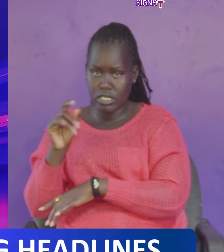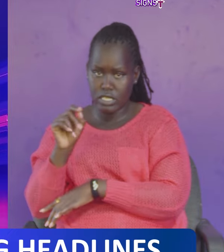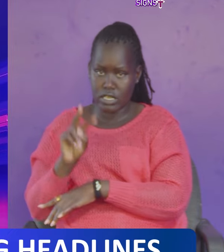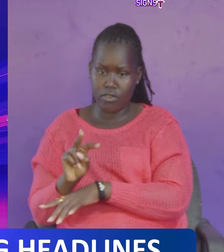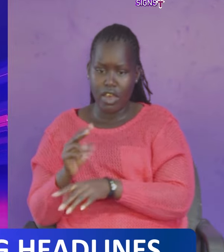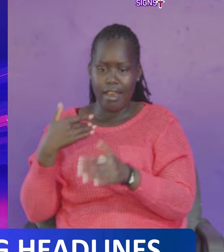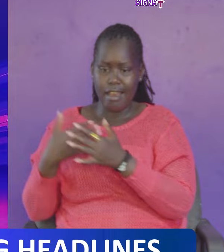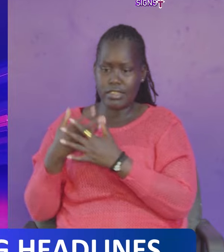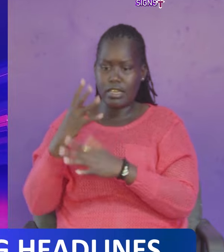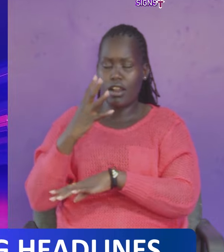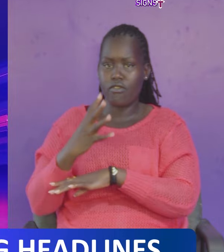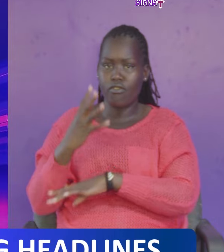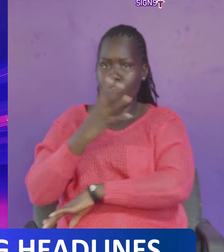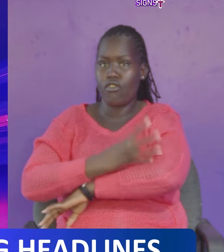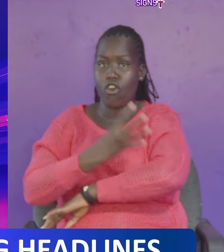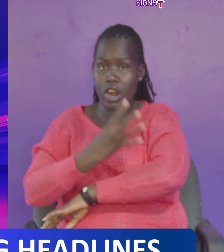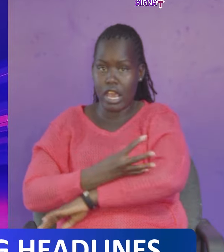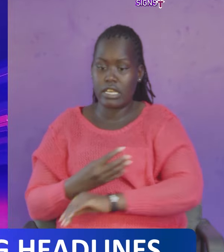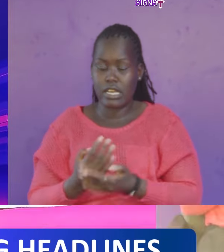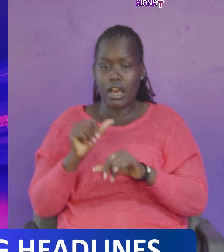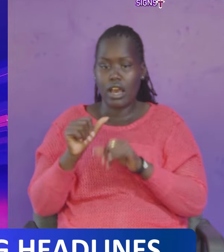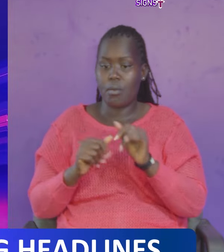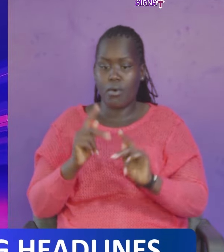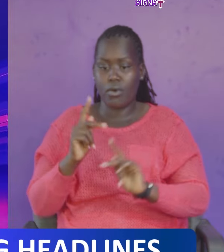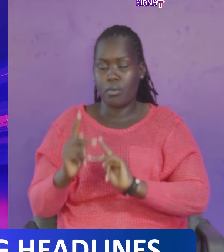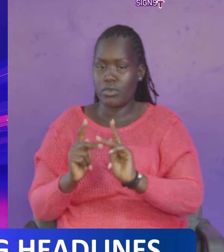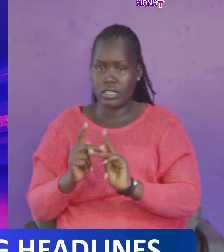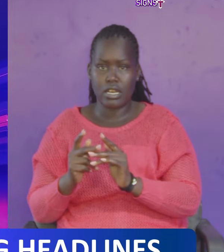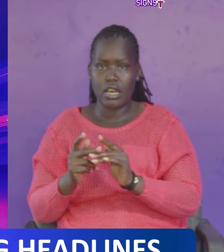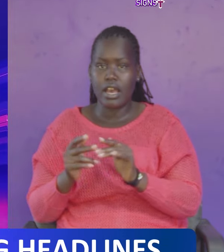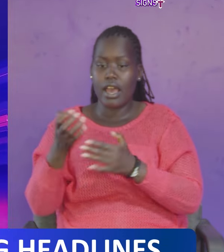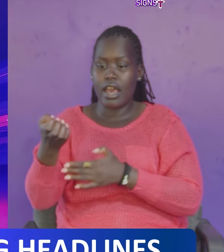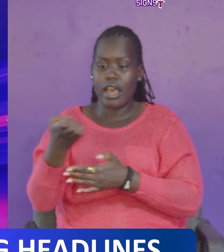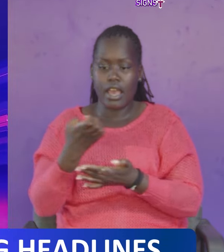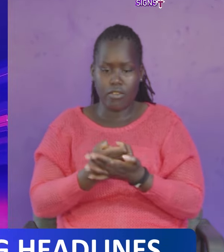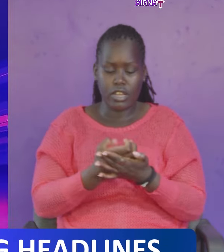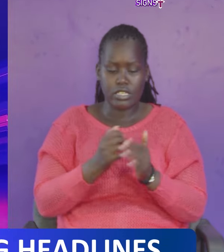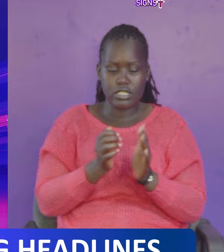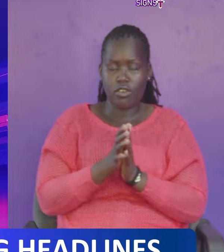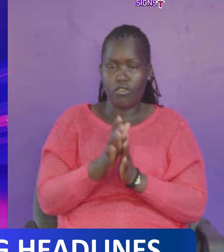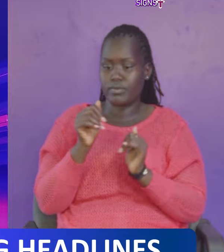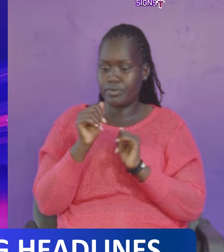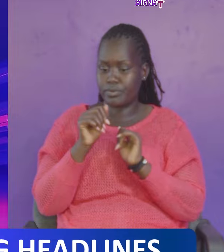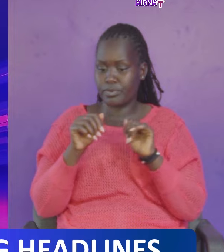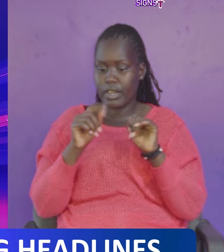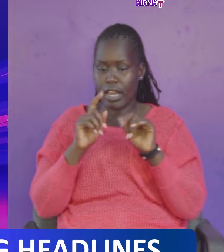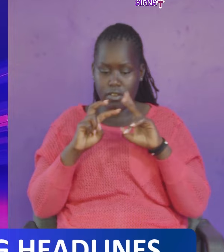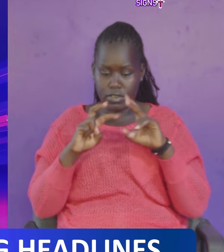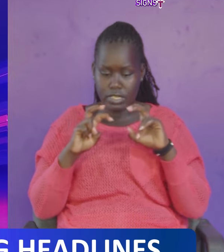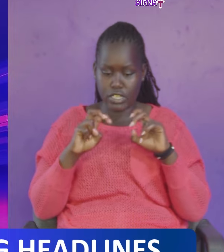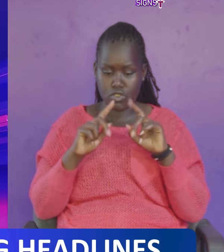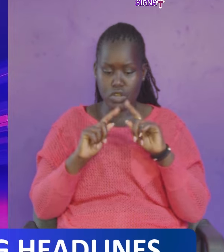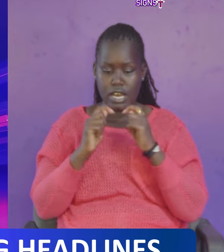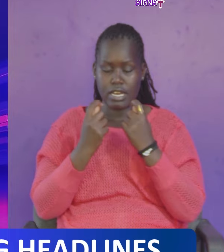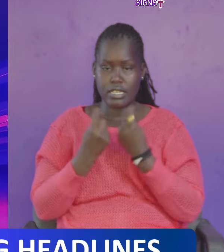disappearance, raising concerns about procedure lapses. Evidence obtained by the investigation team reveals that Maritim's